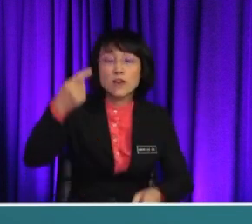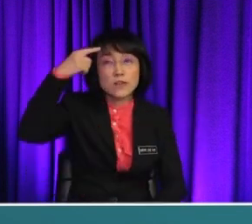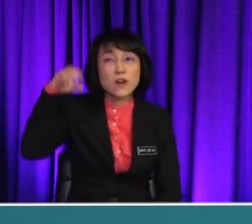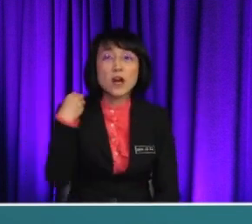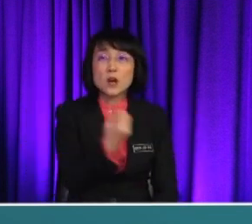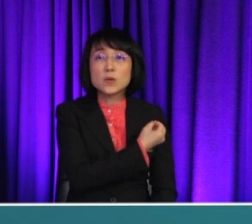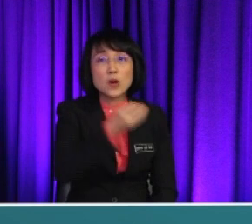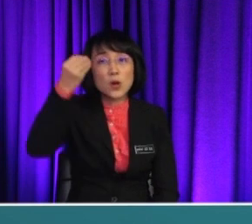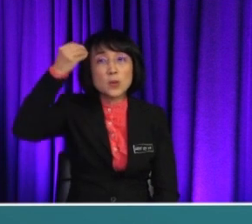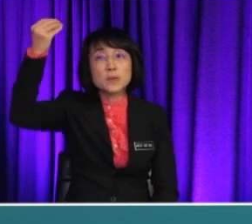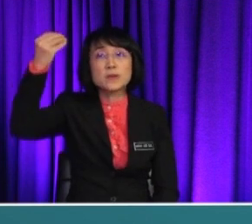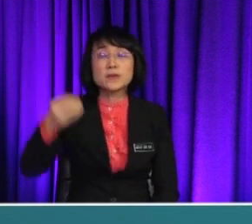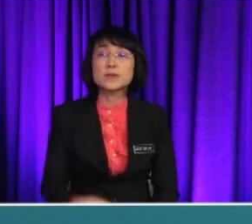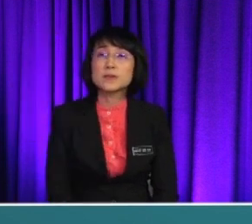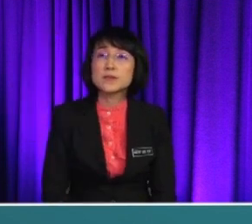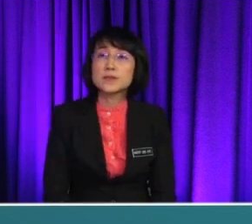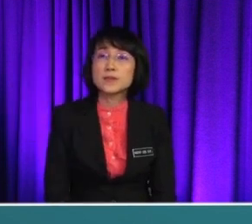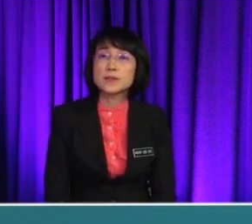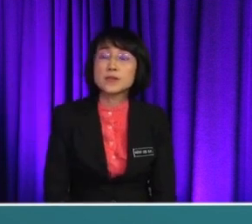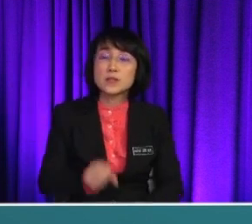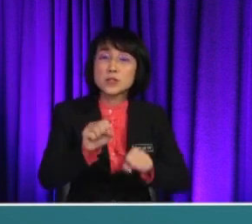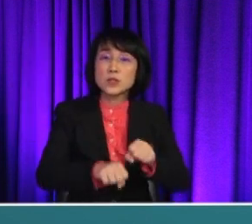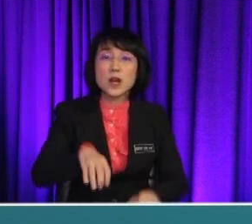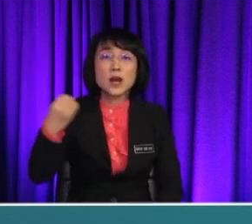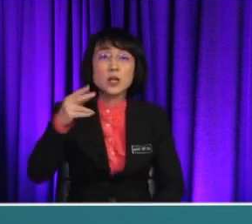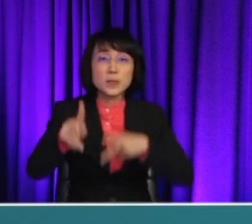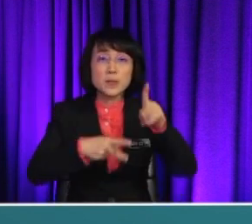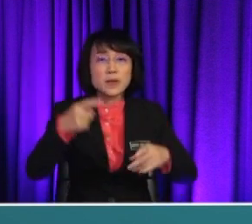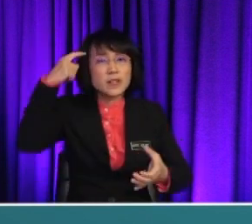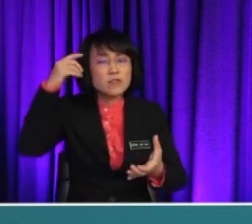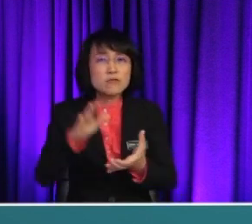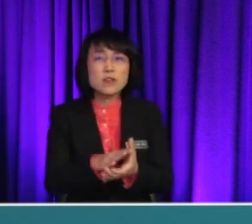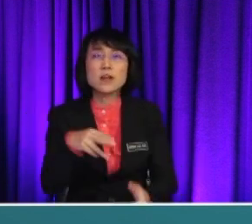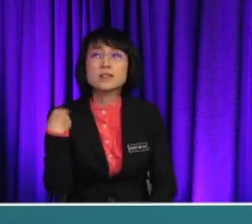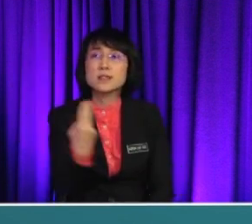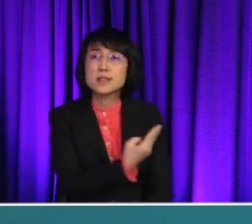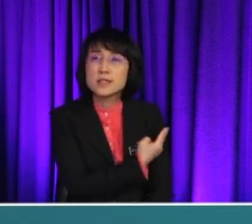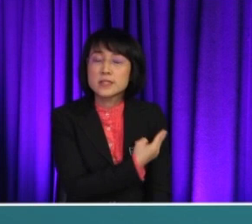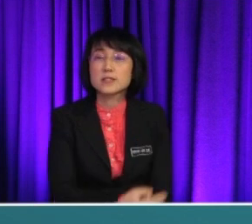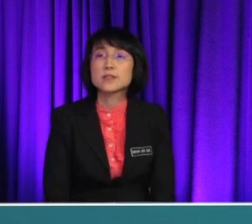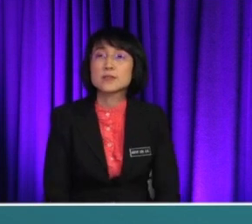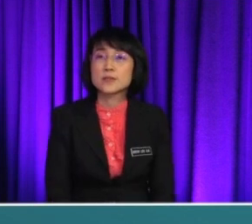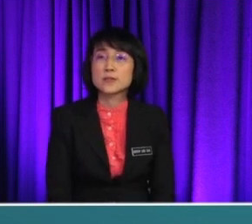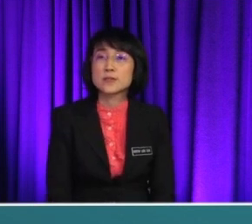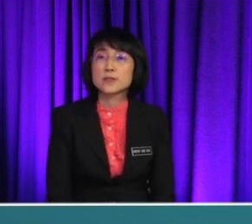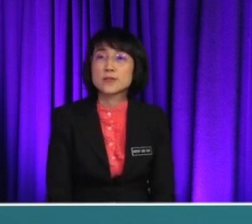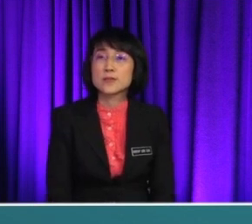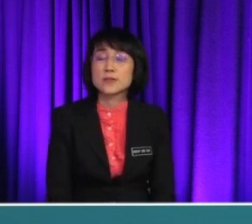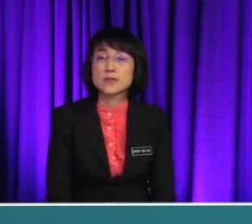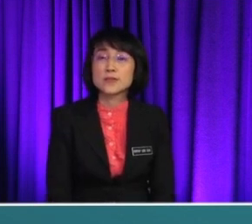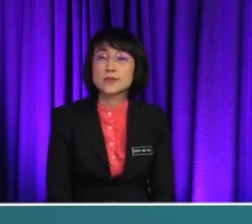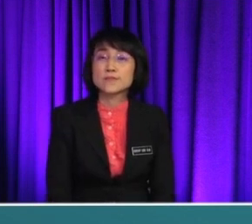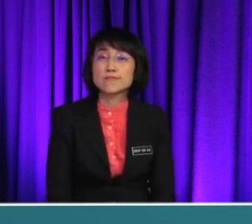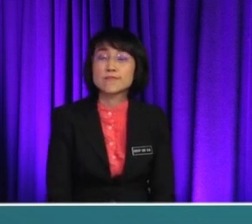our so that other people will trust us, or at least we can persuade them, all right, tends to cite us.